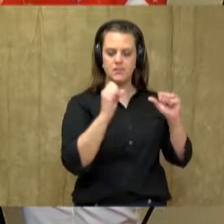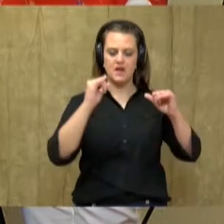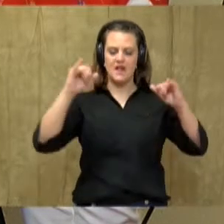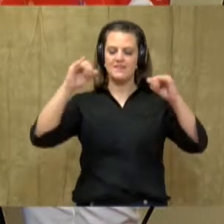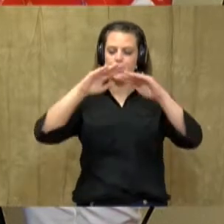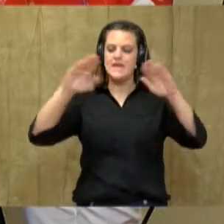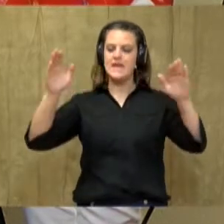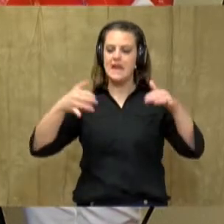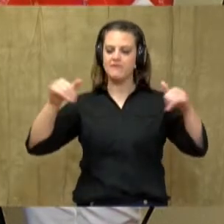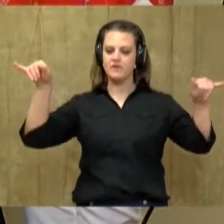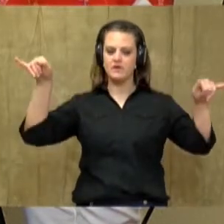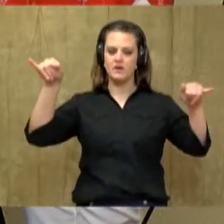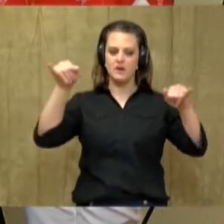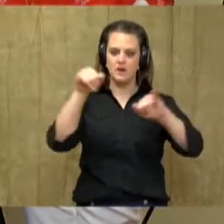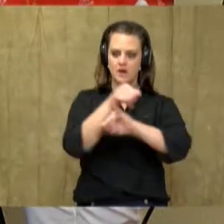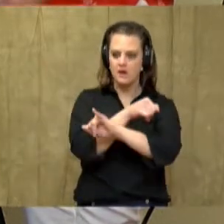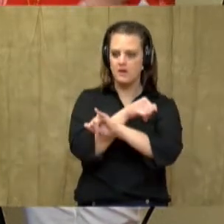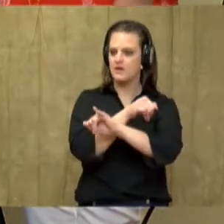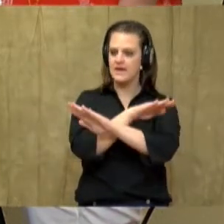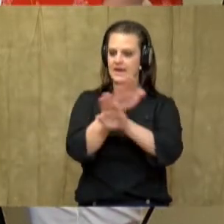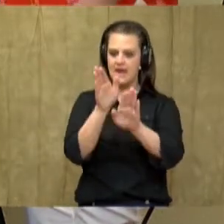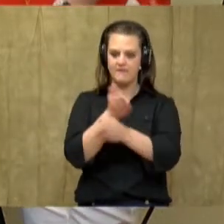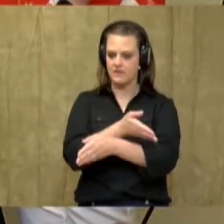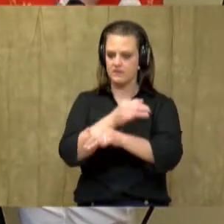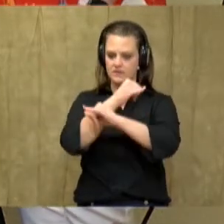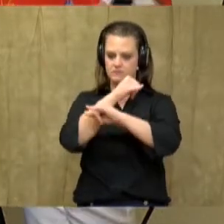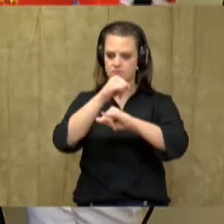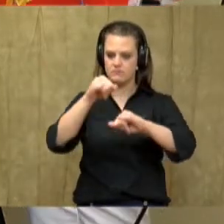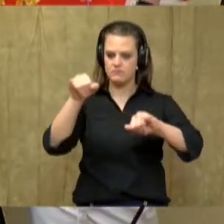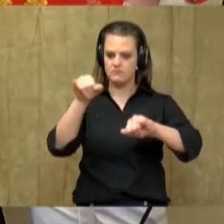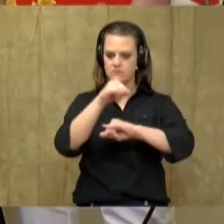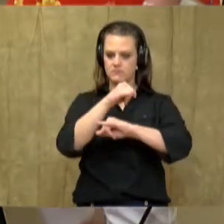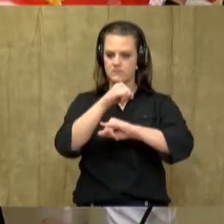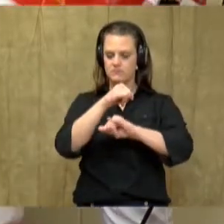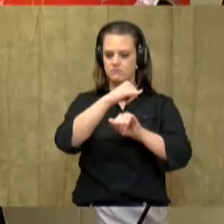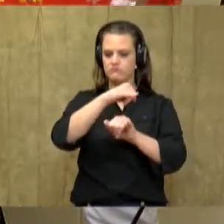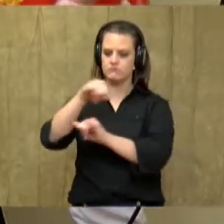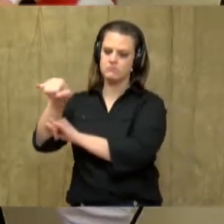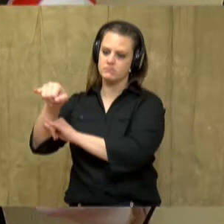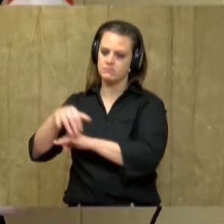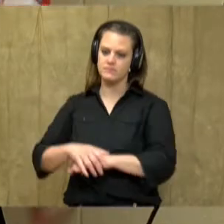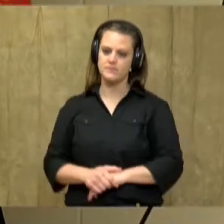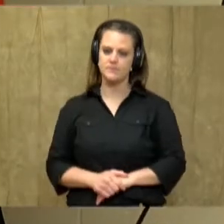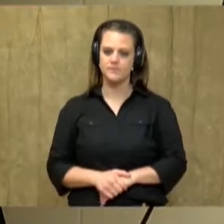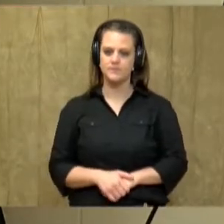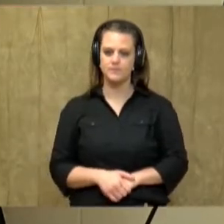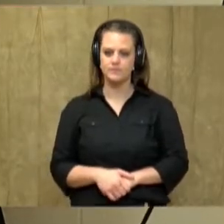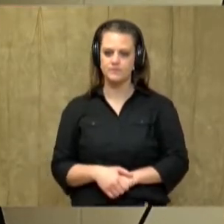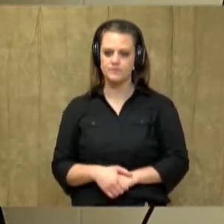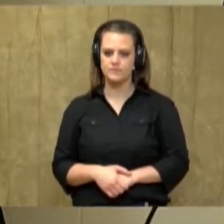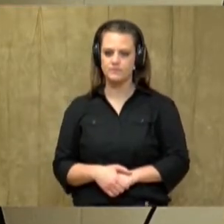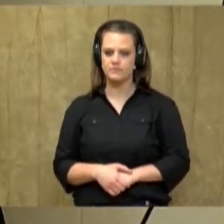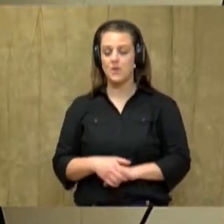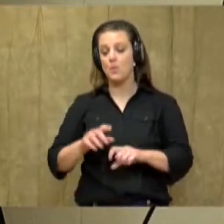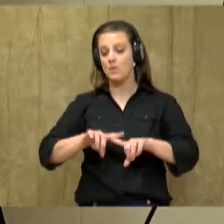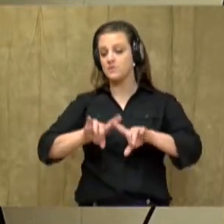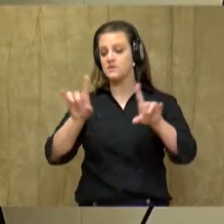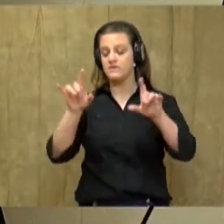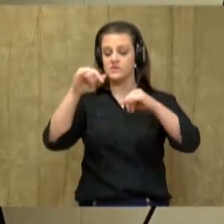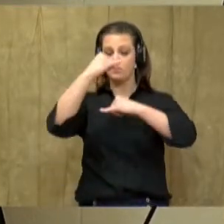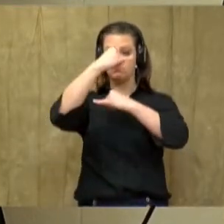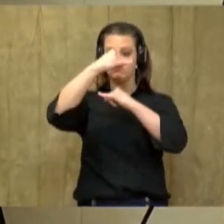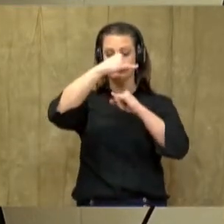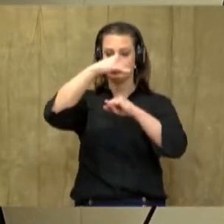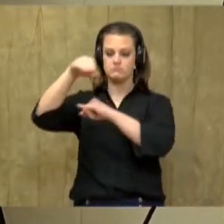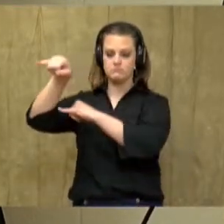meet. Those would be parallel lines. And they actually have several sets of parallel